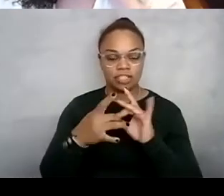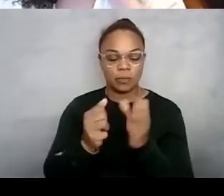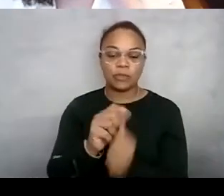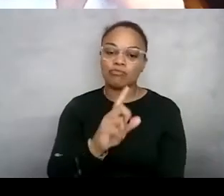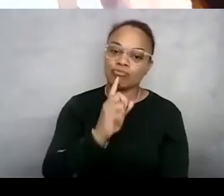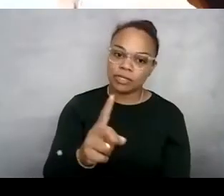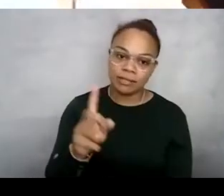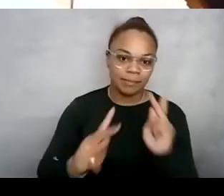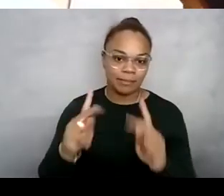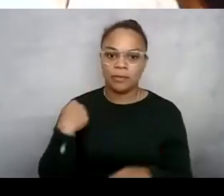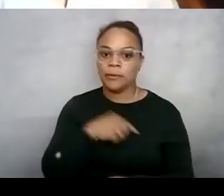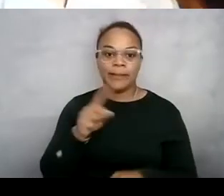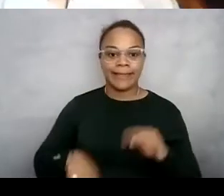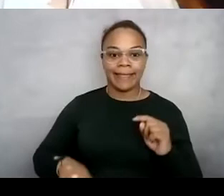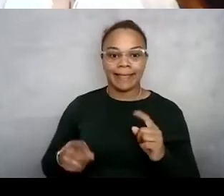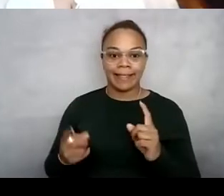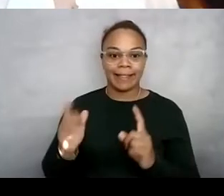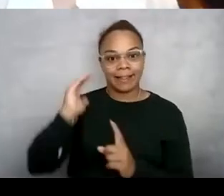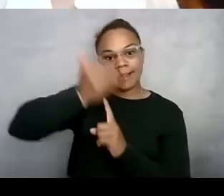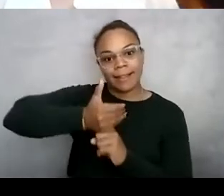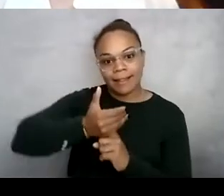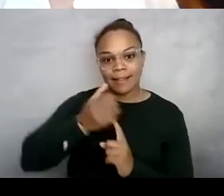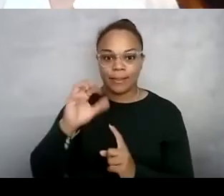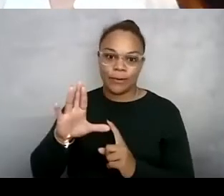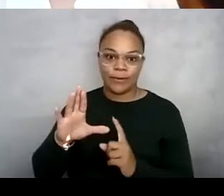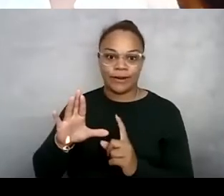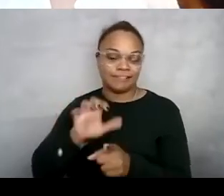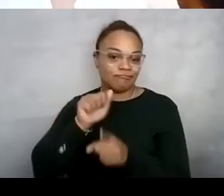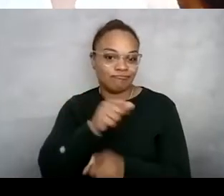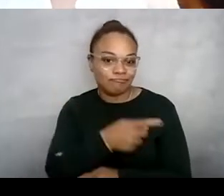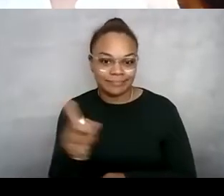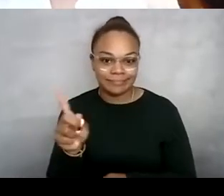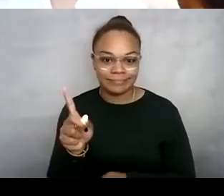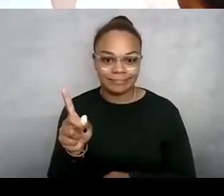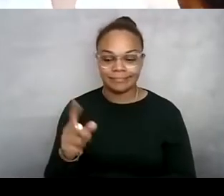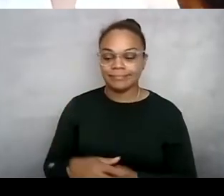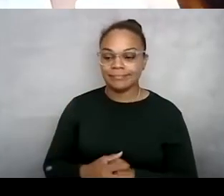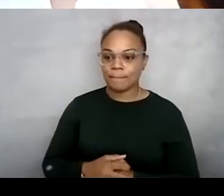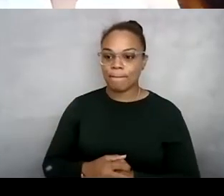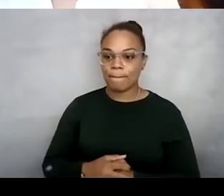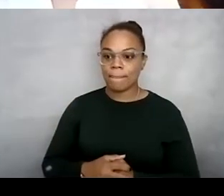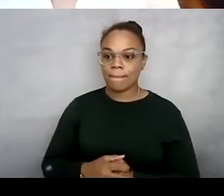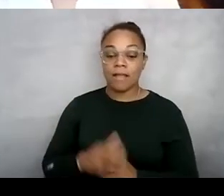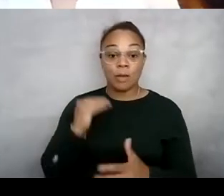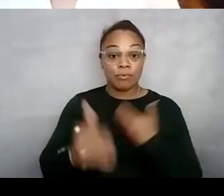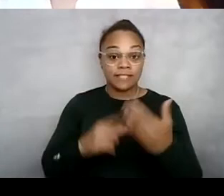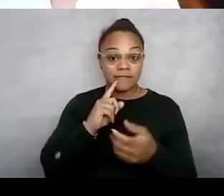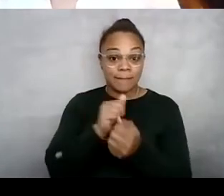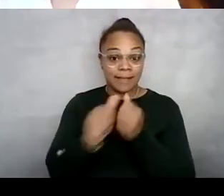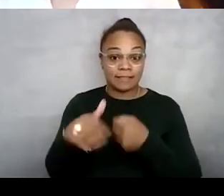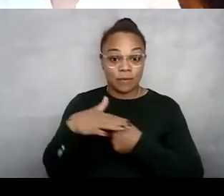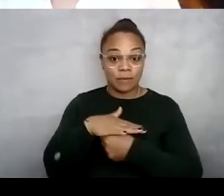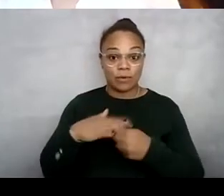be caricatures and we cannot caricature them. And the process of passing, for example, a local human rights ordinance, a